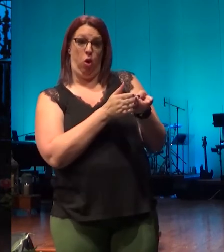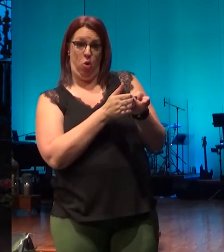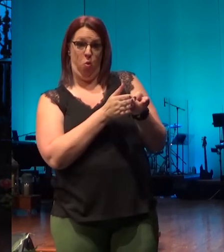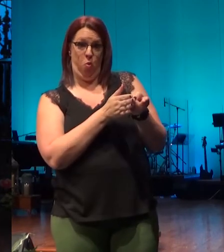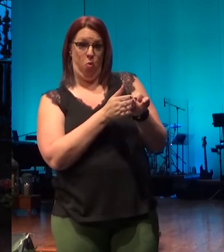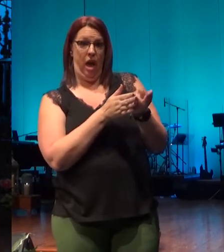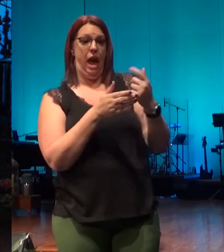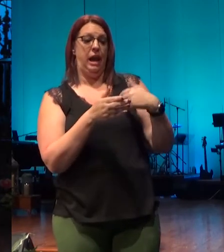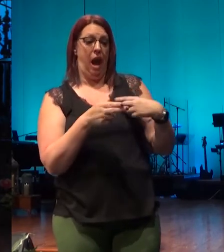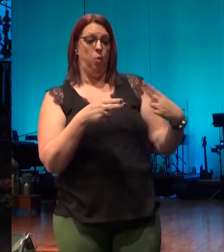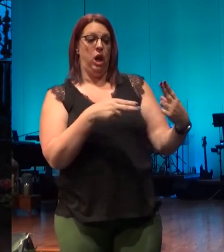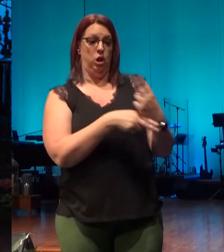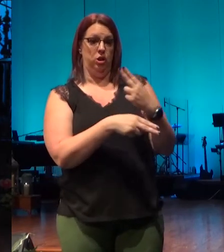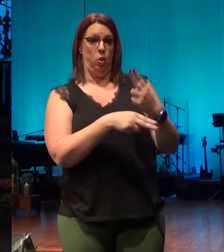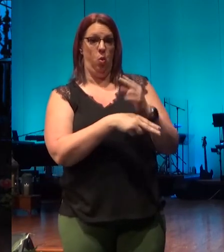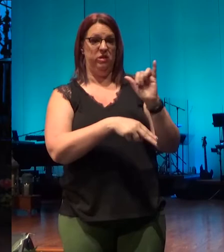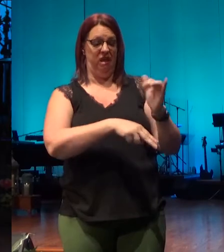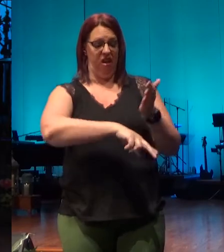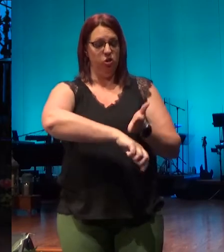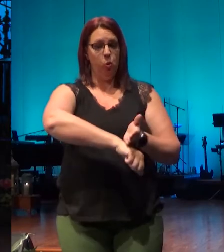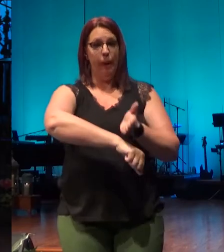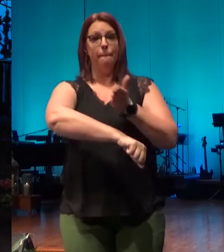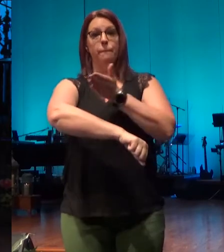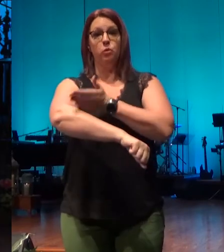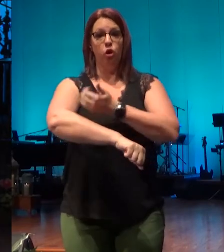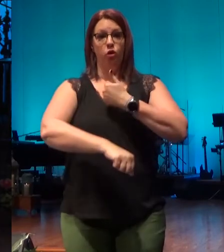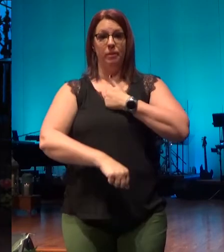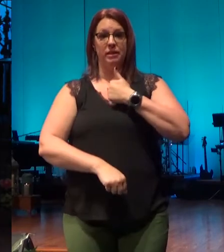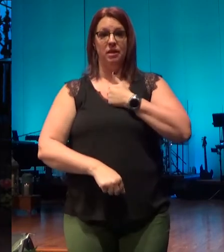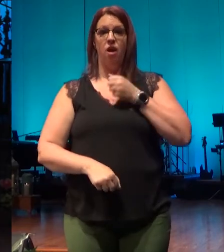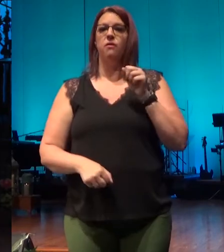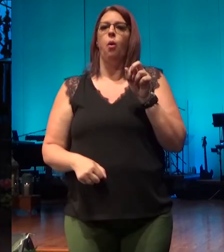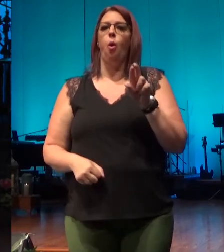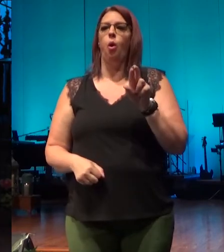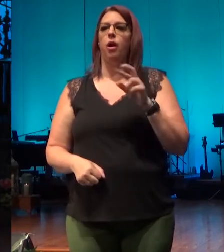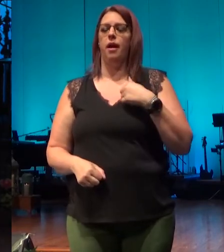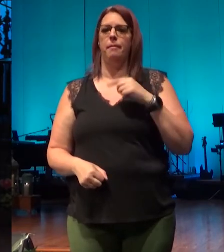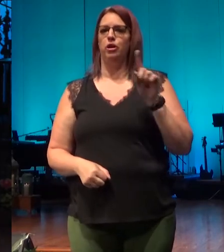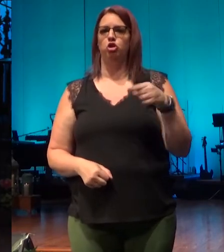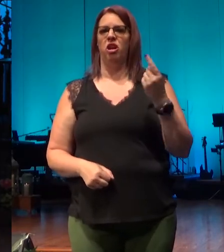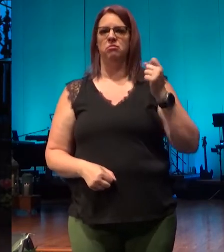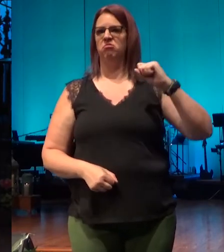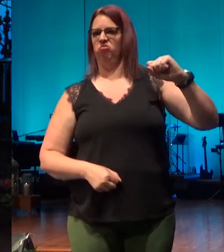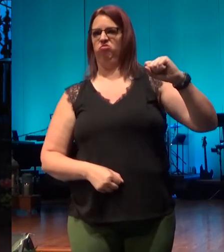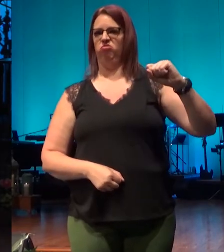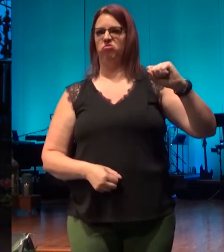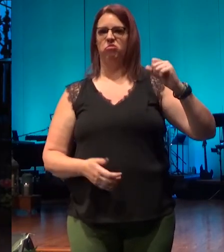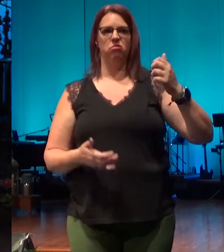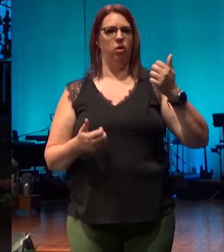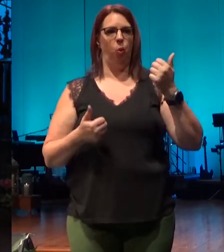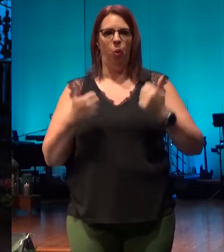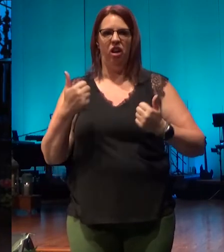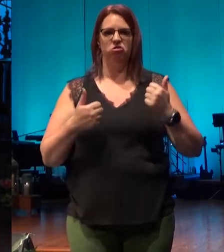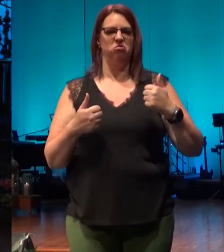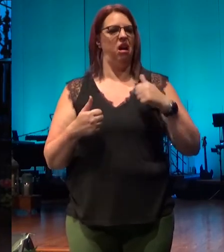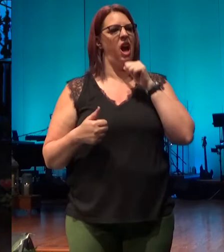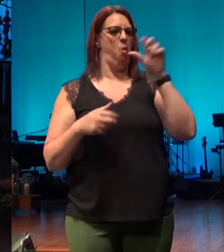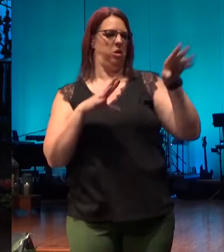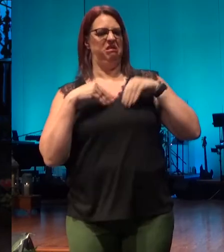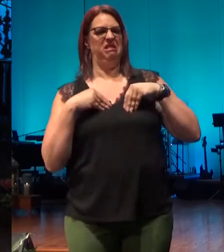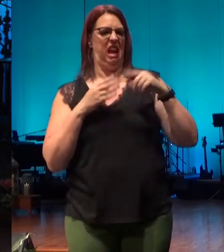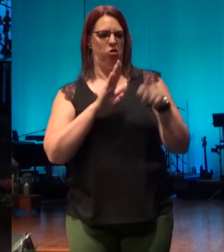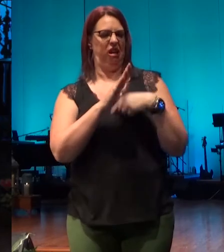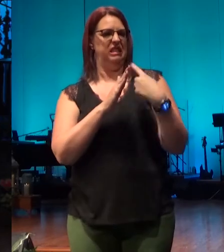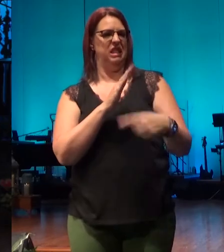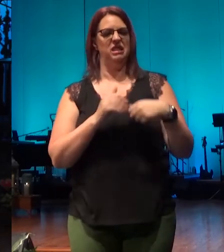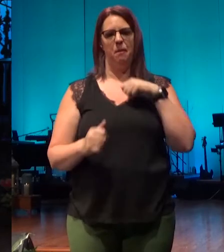the betterment of my journey here? Or am I just going to talk to the hand? I don't take input, I don't take criticism, I'm not